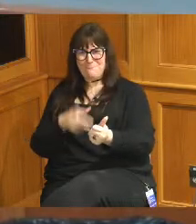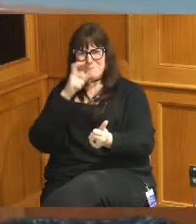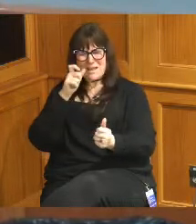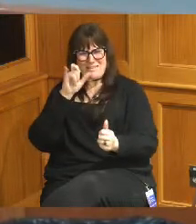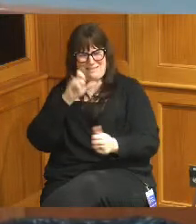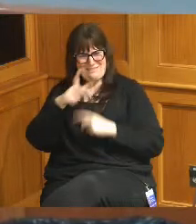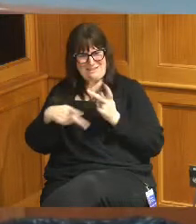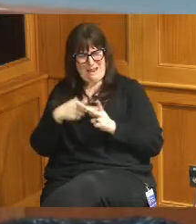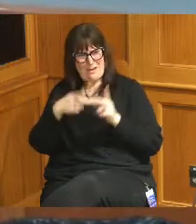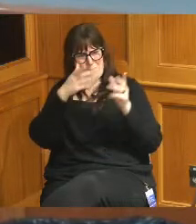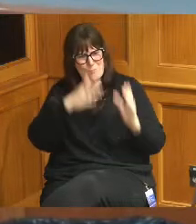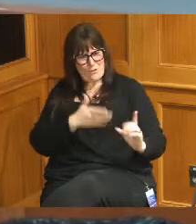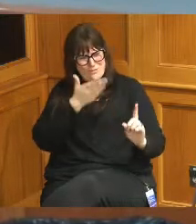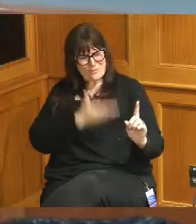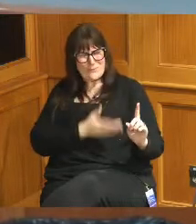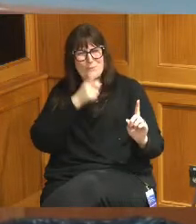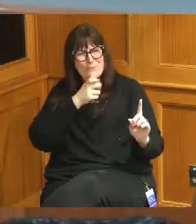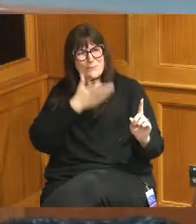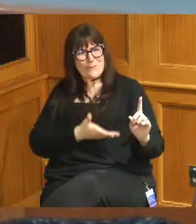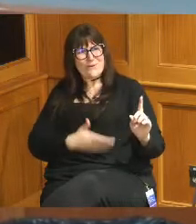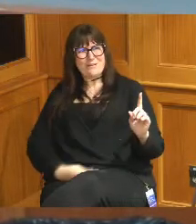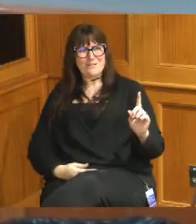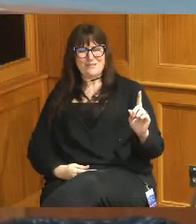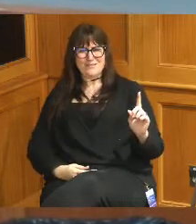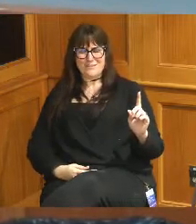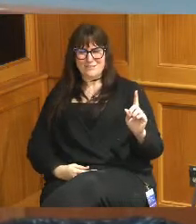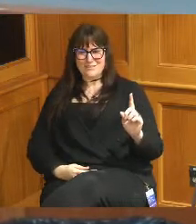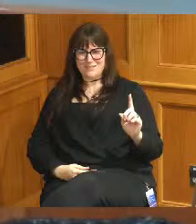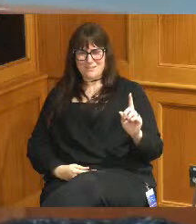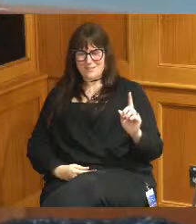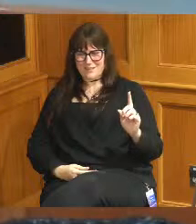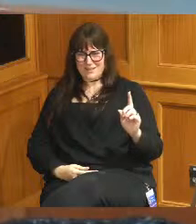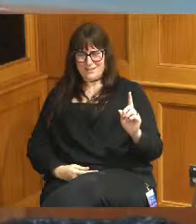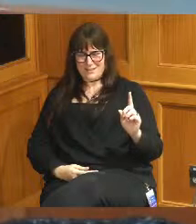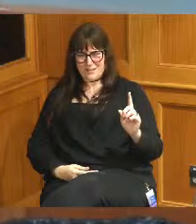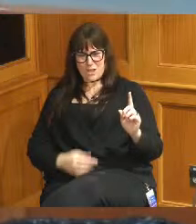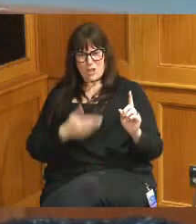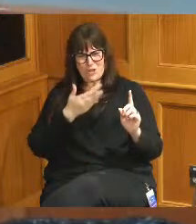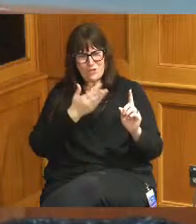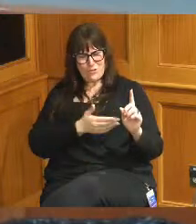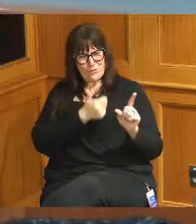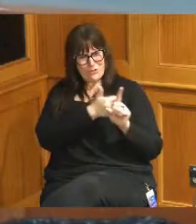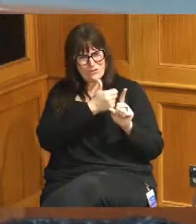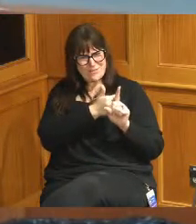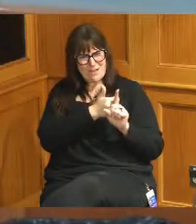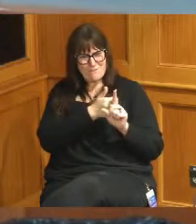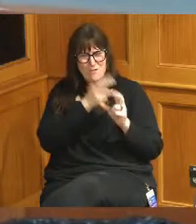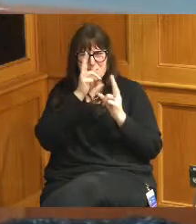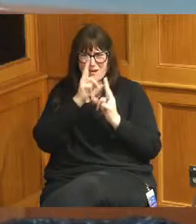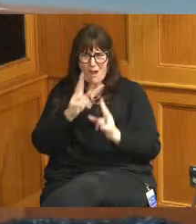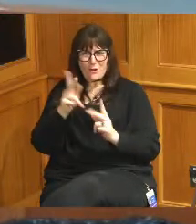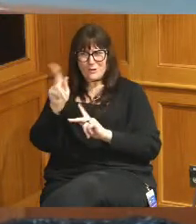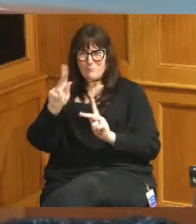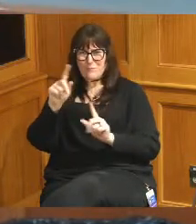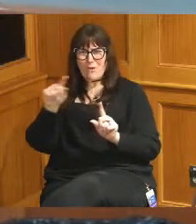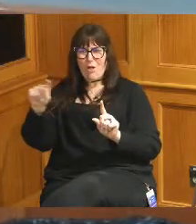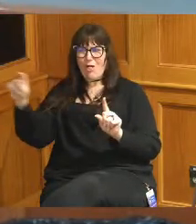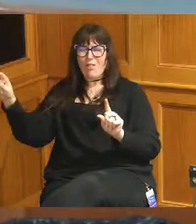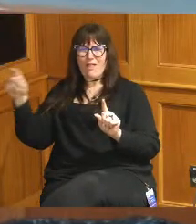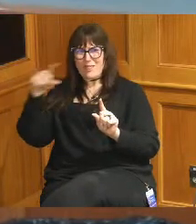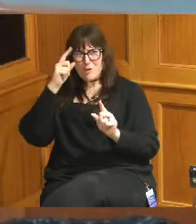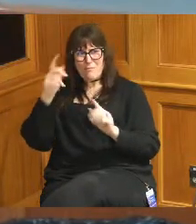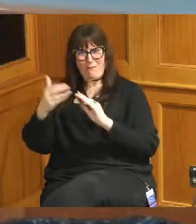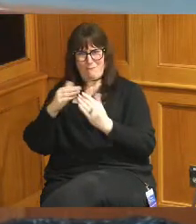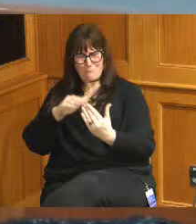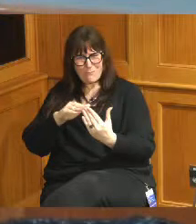you are in the community. And then lastly, you have been honoring people, the unsung heroes in the Black